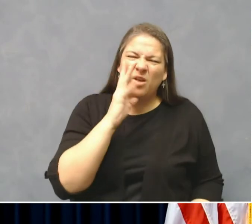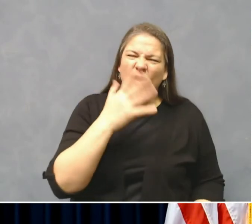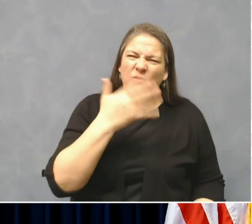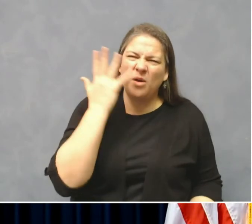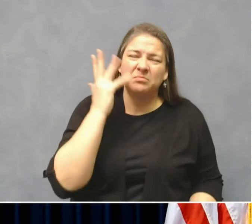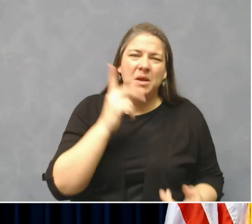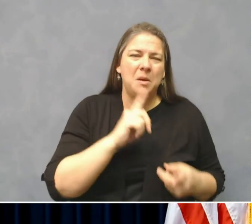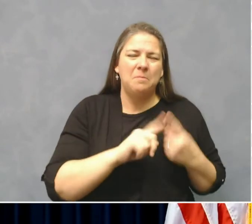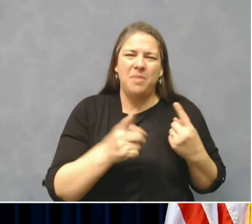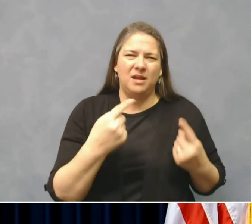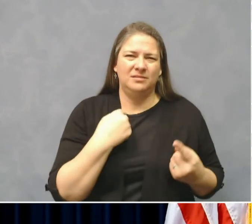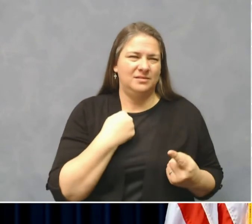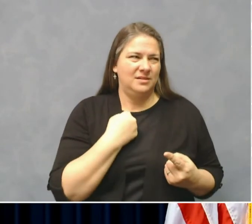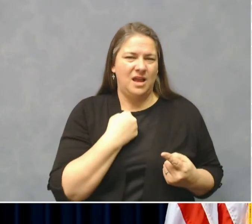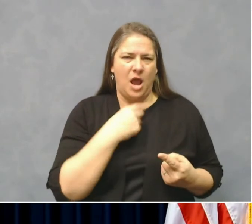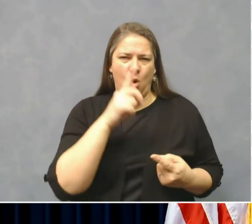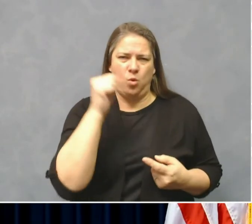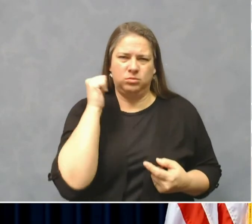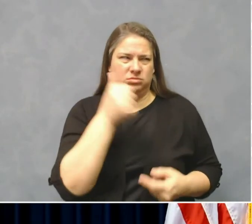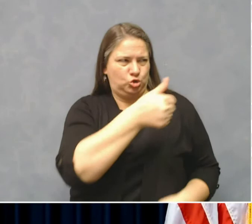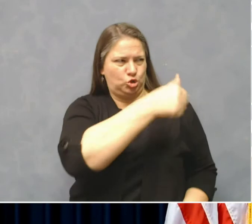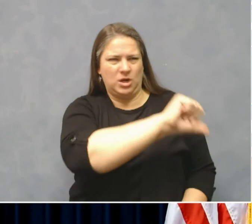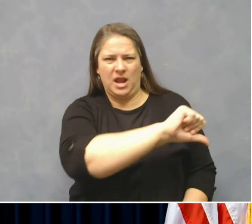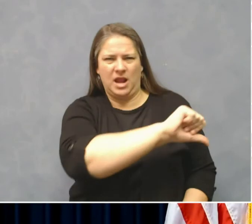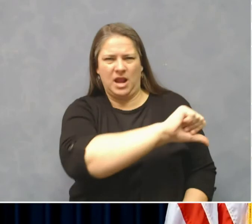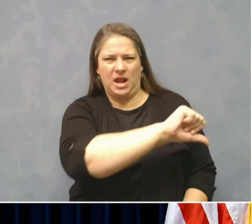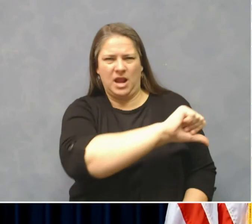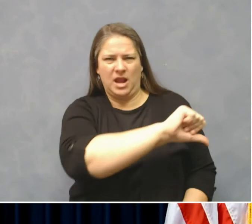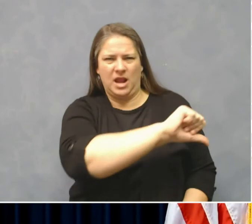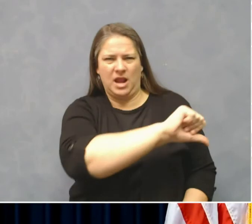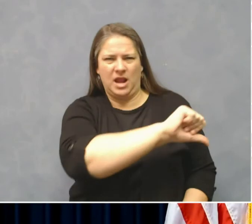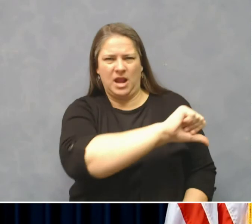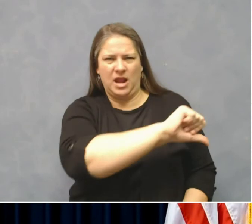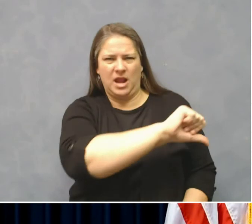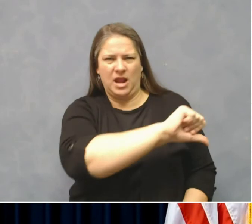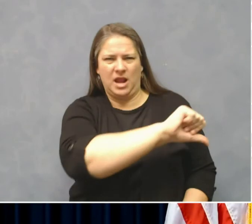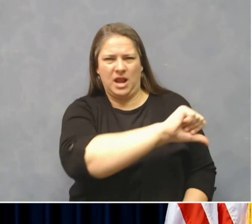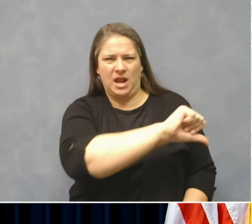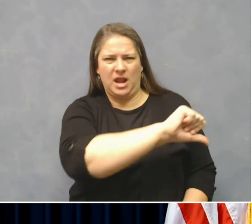My faith tells us that we do.